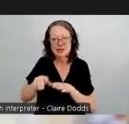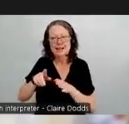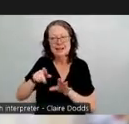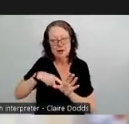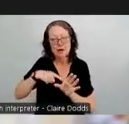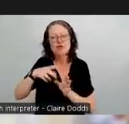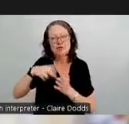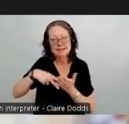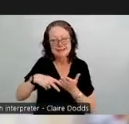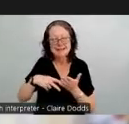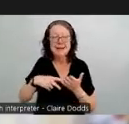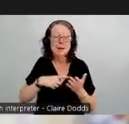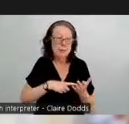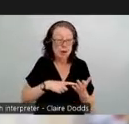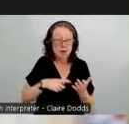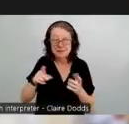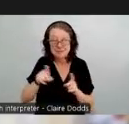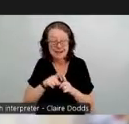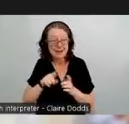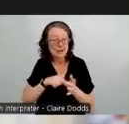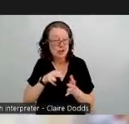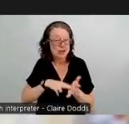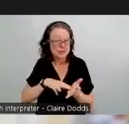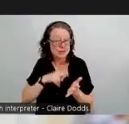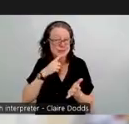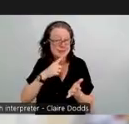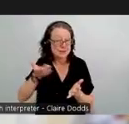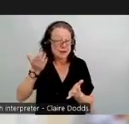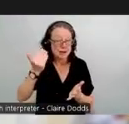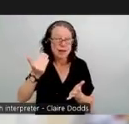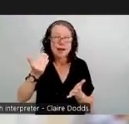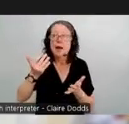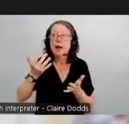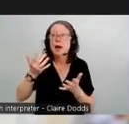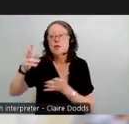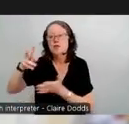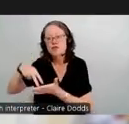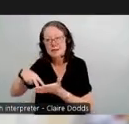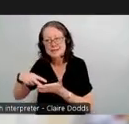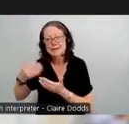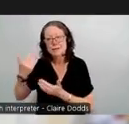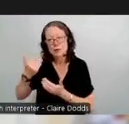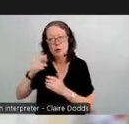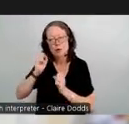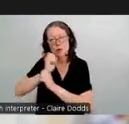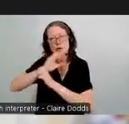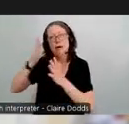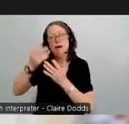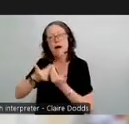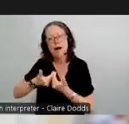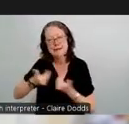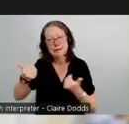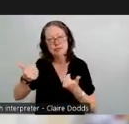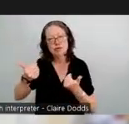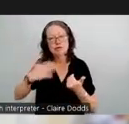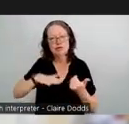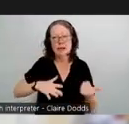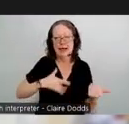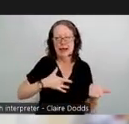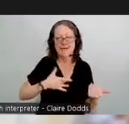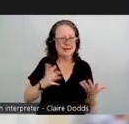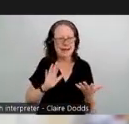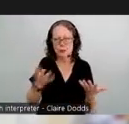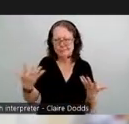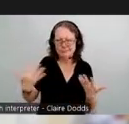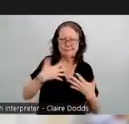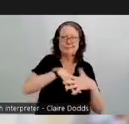of reading into a kind of general cultural life. So for us, it's about the joy of arts and culture more